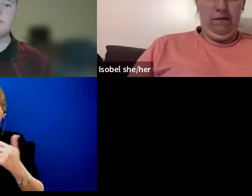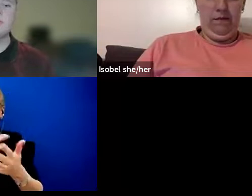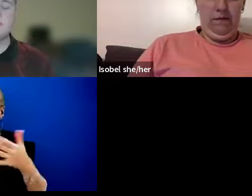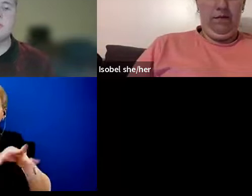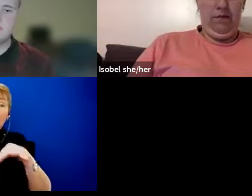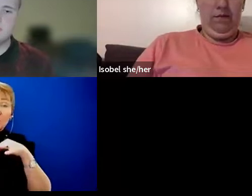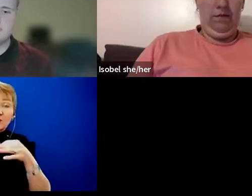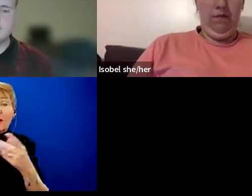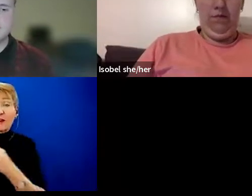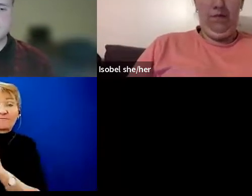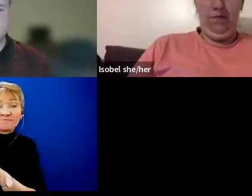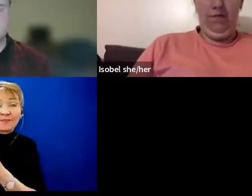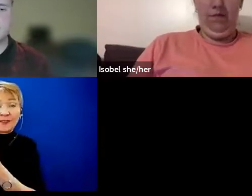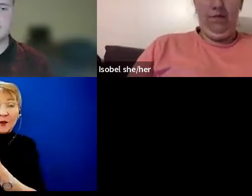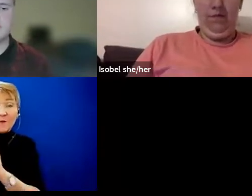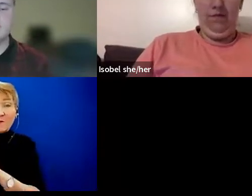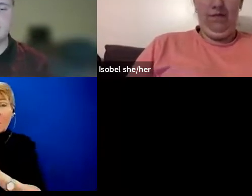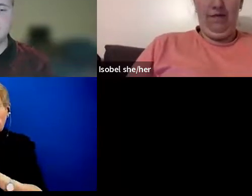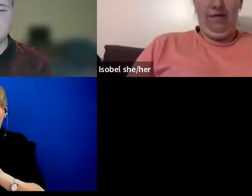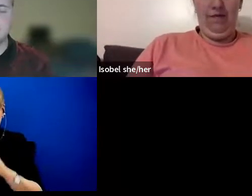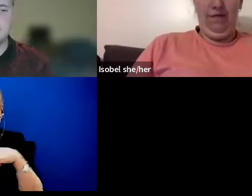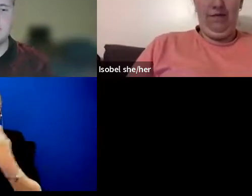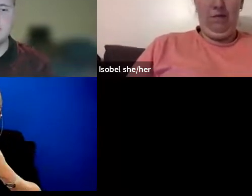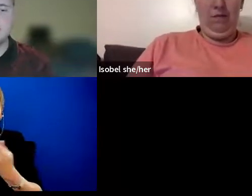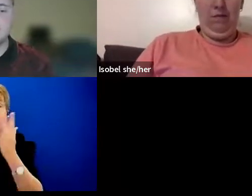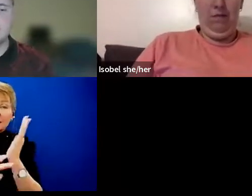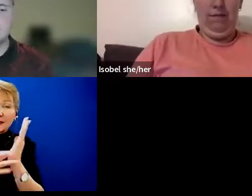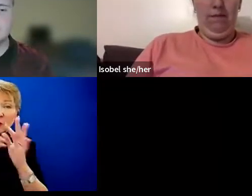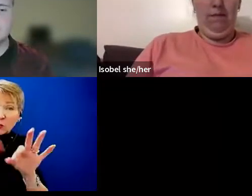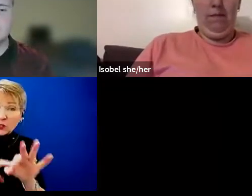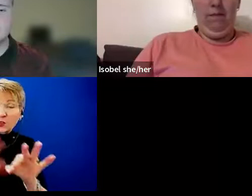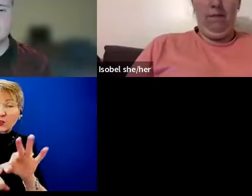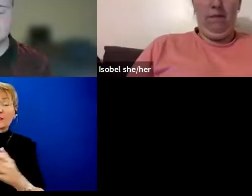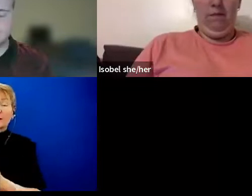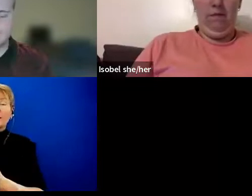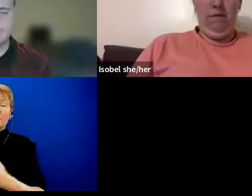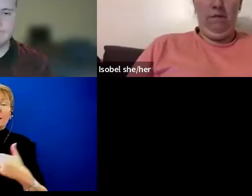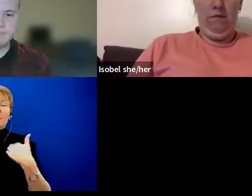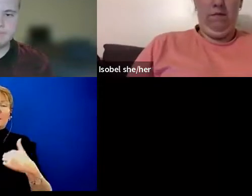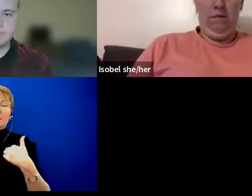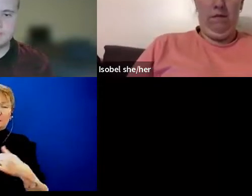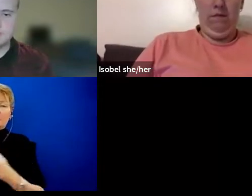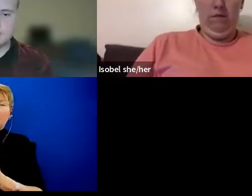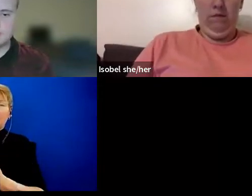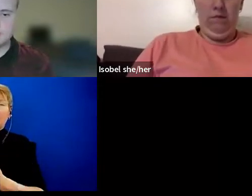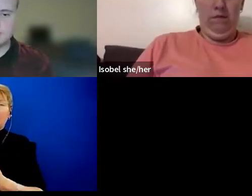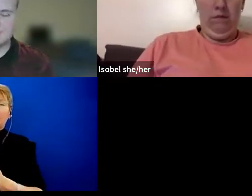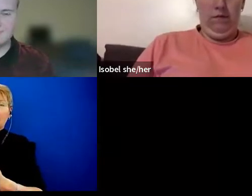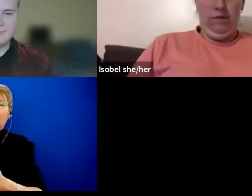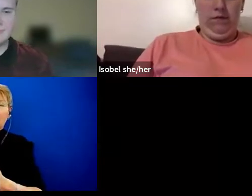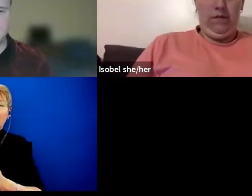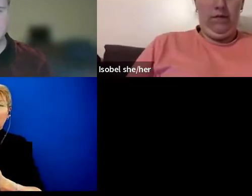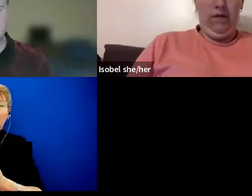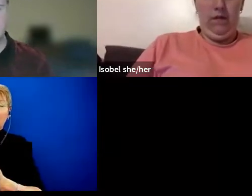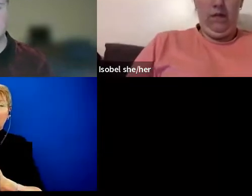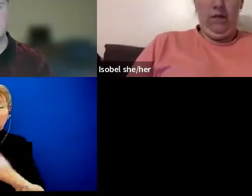the session, or any tech questions and whatnot. But yeah, looking forward to the session. And to finish, my introduction, a